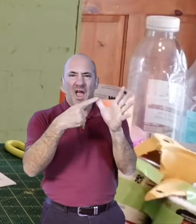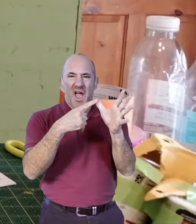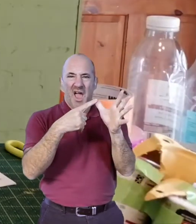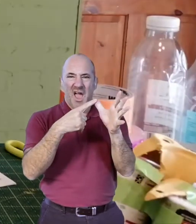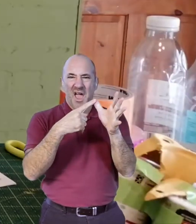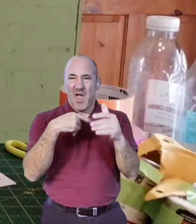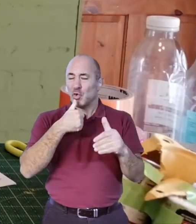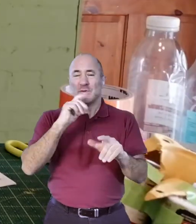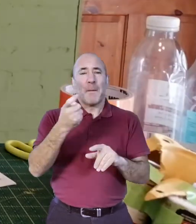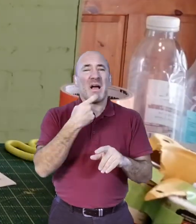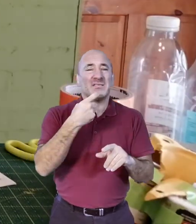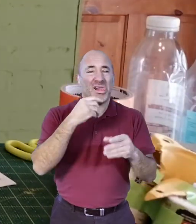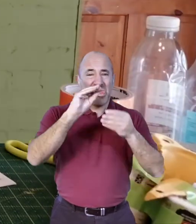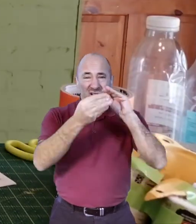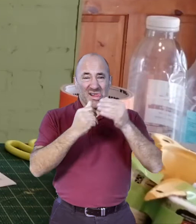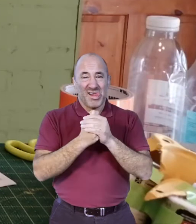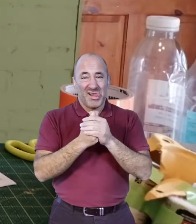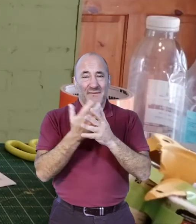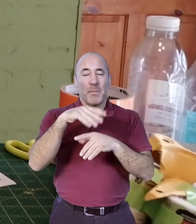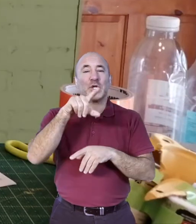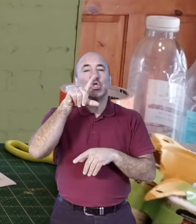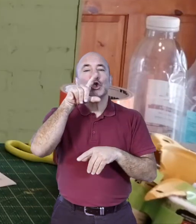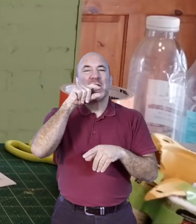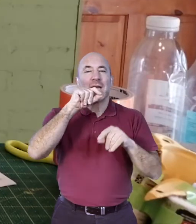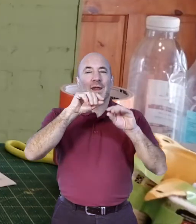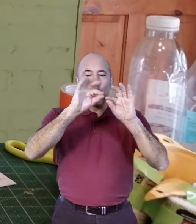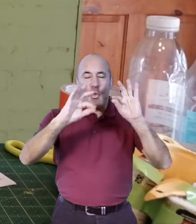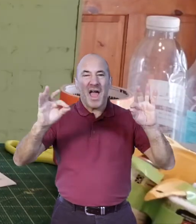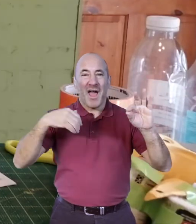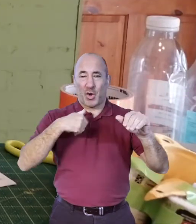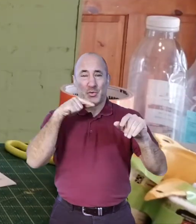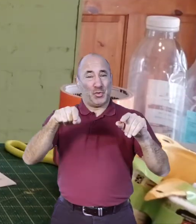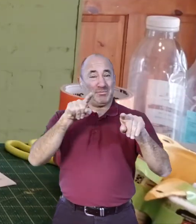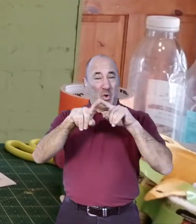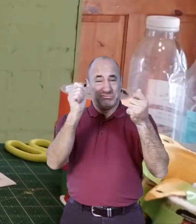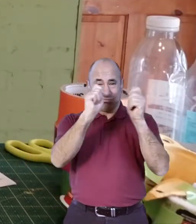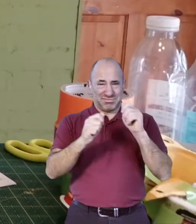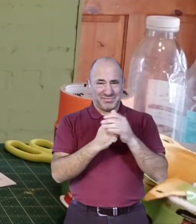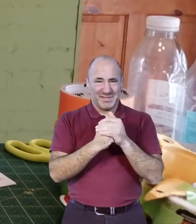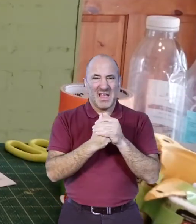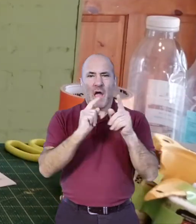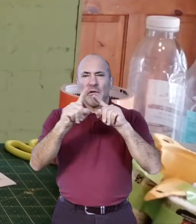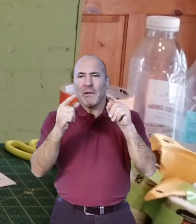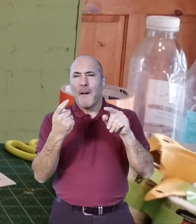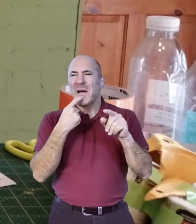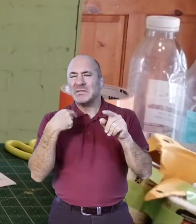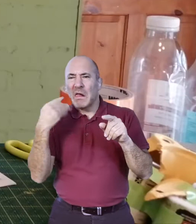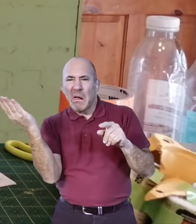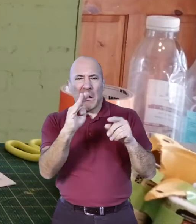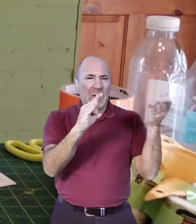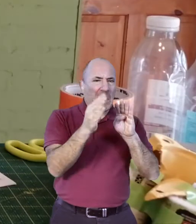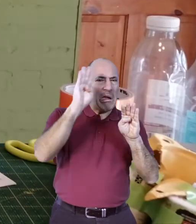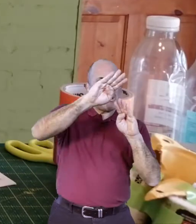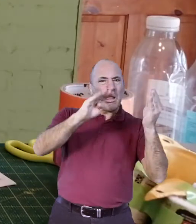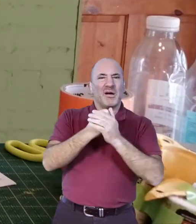made of metal. He's primarily sculpted out of chicken wire, but he has pieces of patchwork